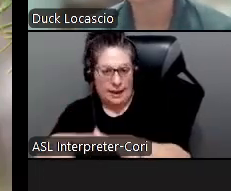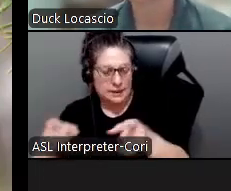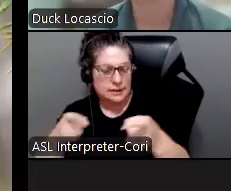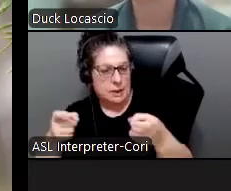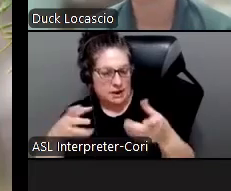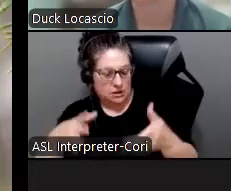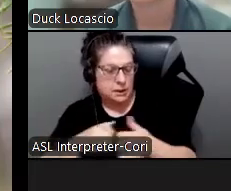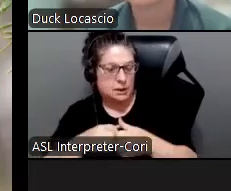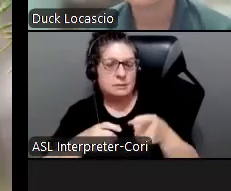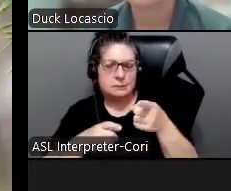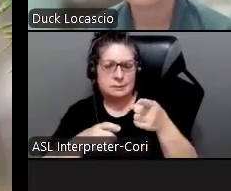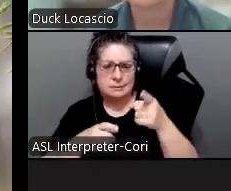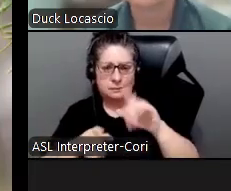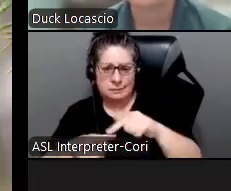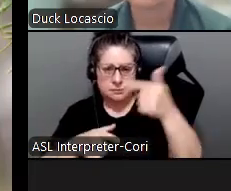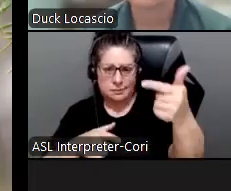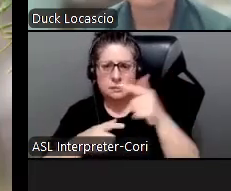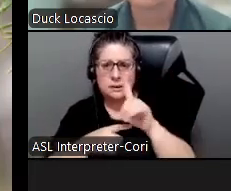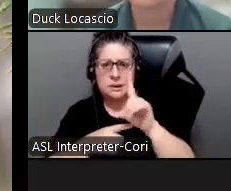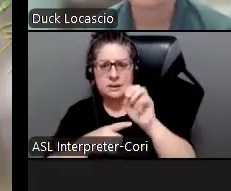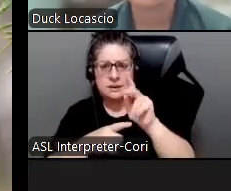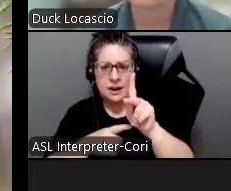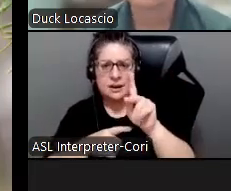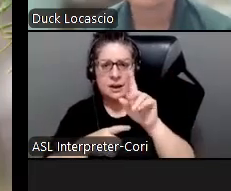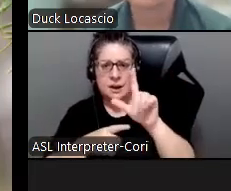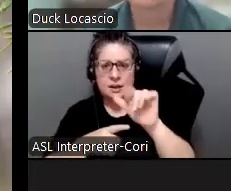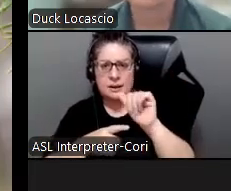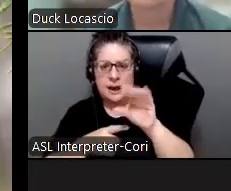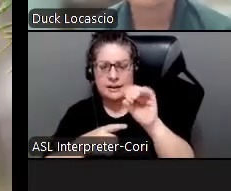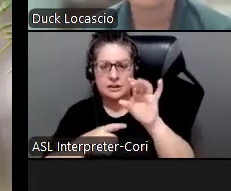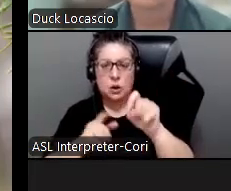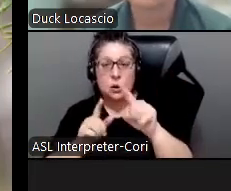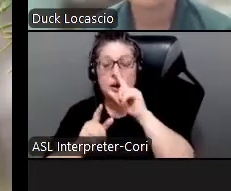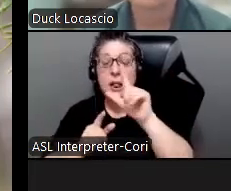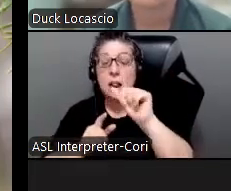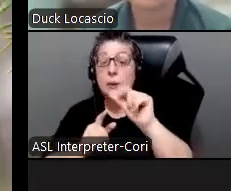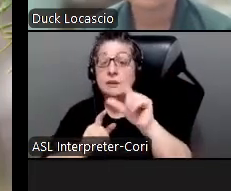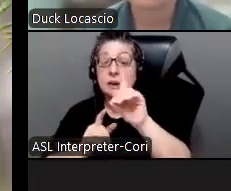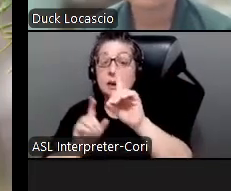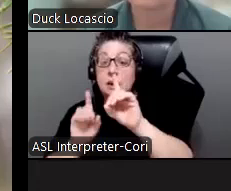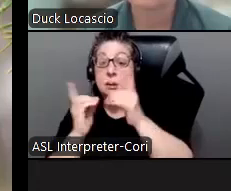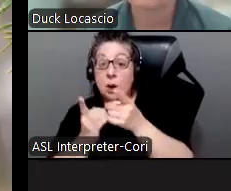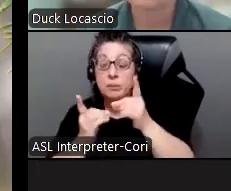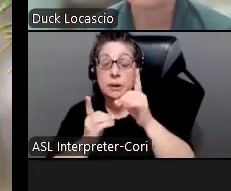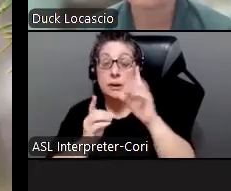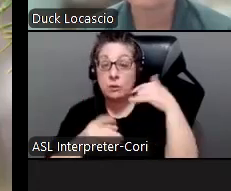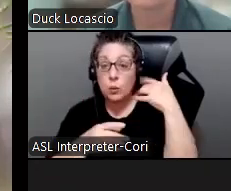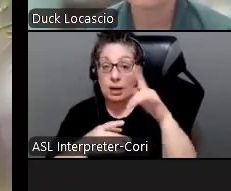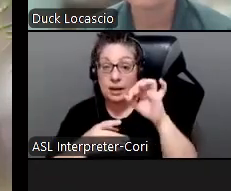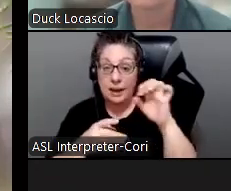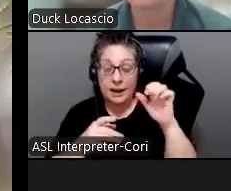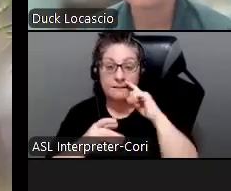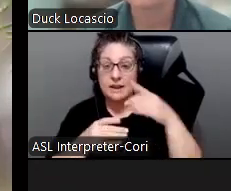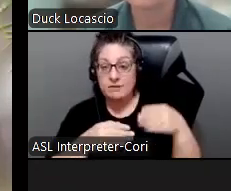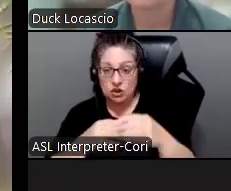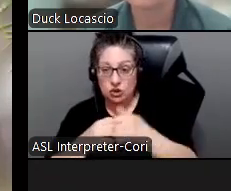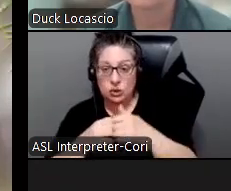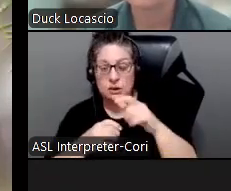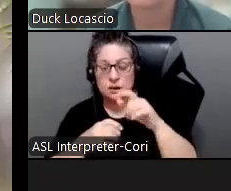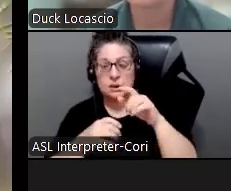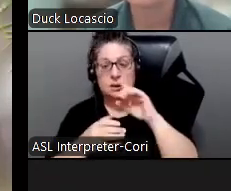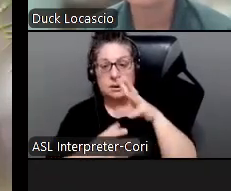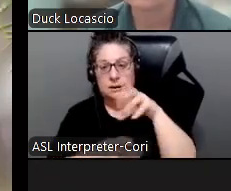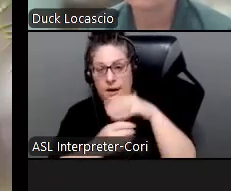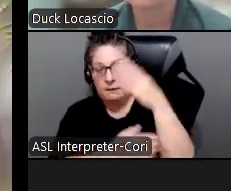Mr. Locascio is the program manager for the Louisiana Department of Wildlife and Fisheries, the forestry